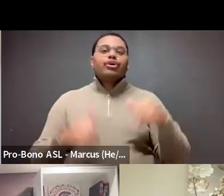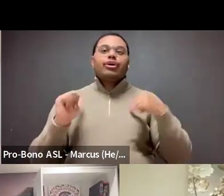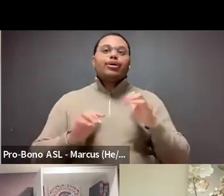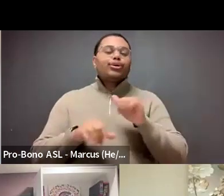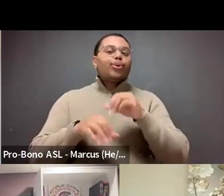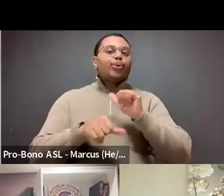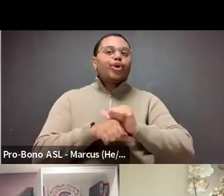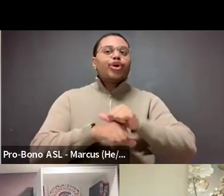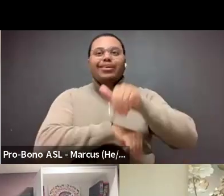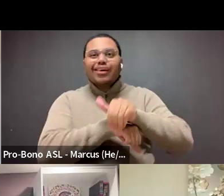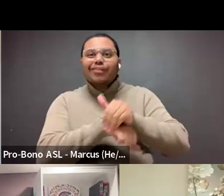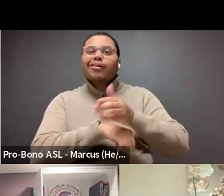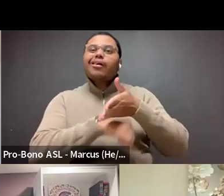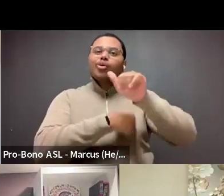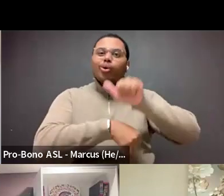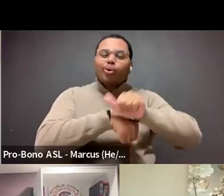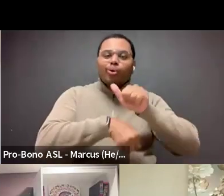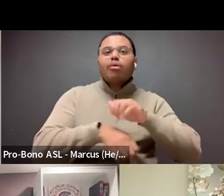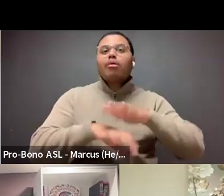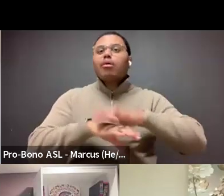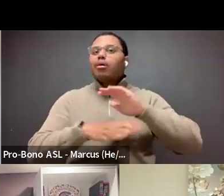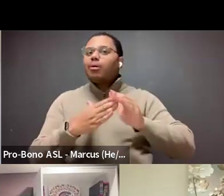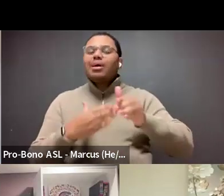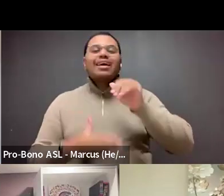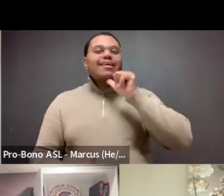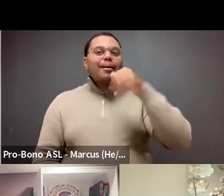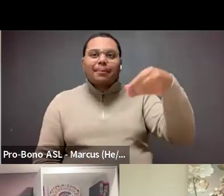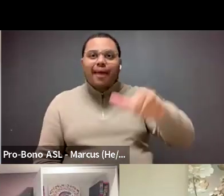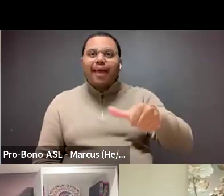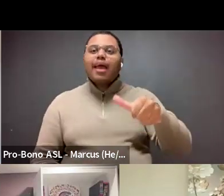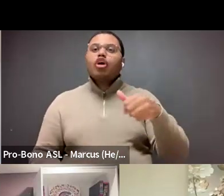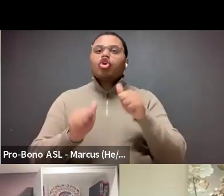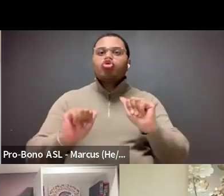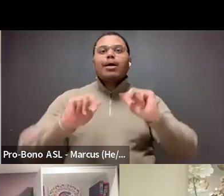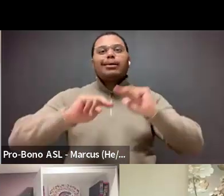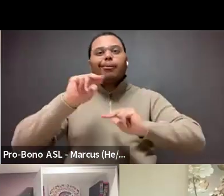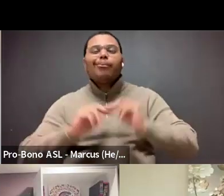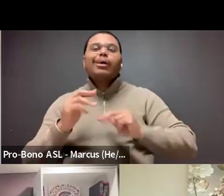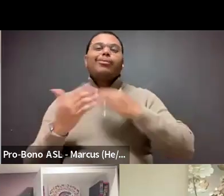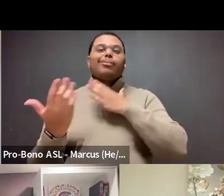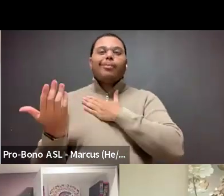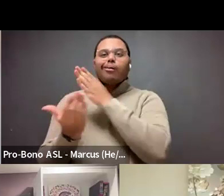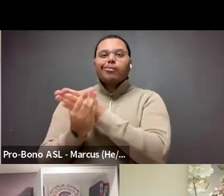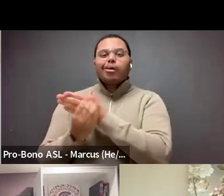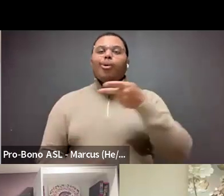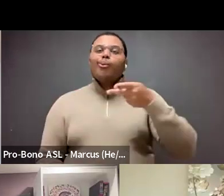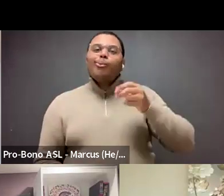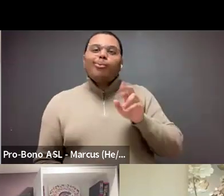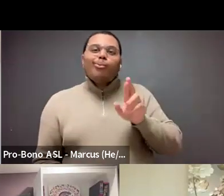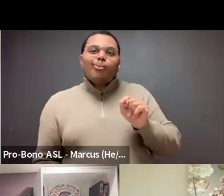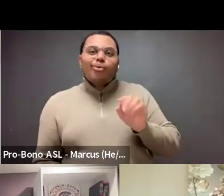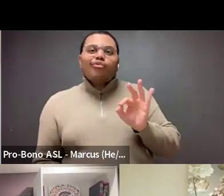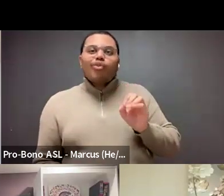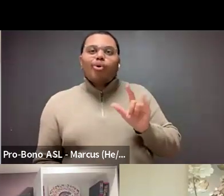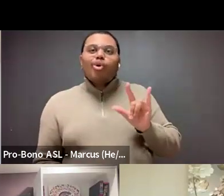work or on the weekends, sometimes not being paid, et cetera. And you're just trying to build your reel, your portfolio. So I get it. But I